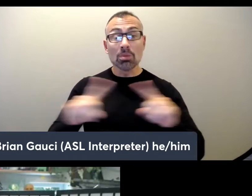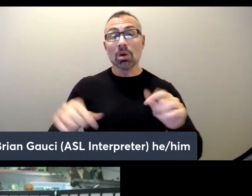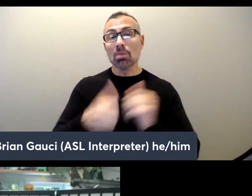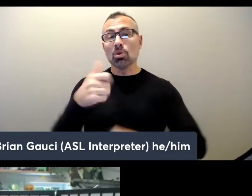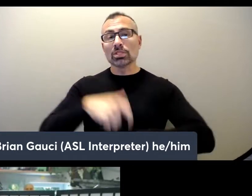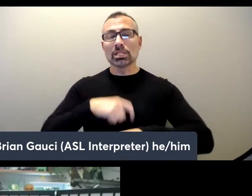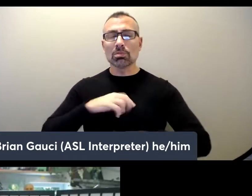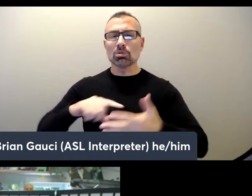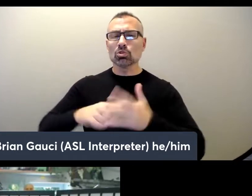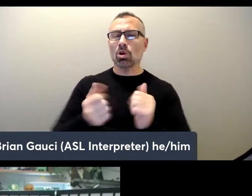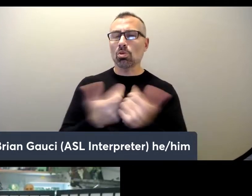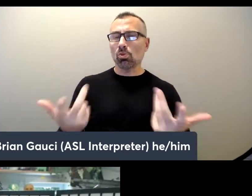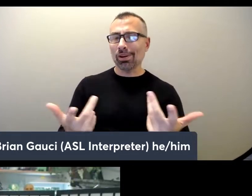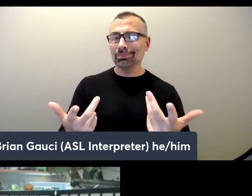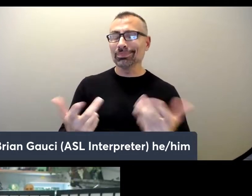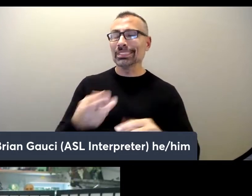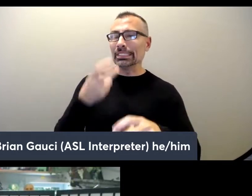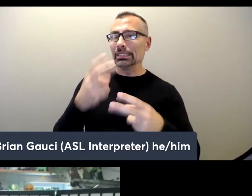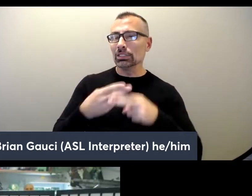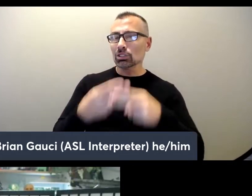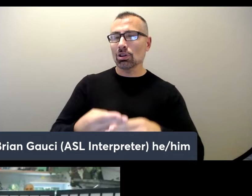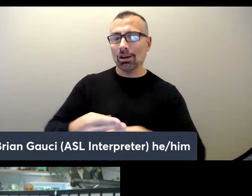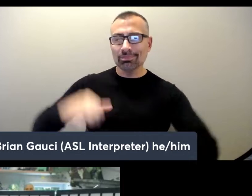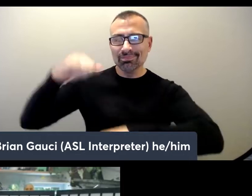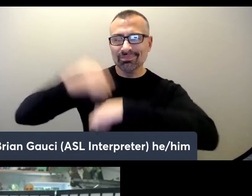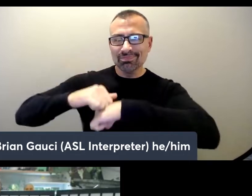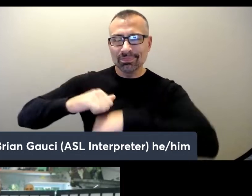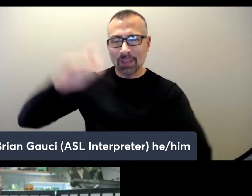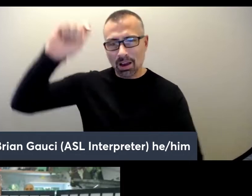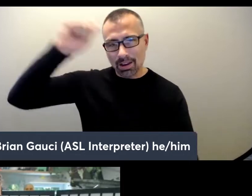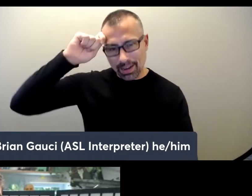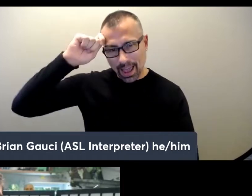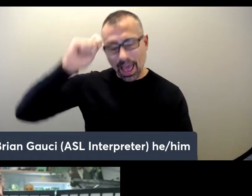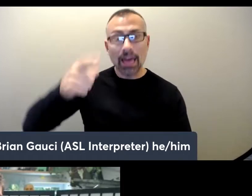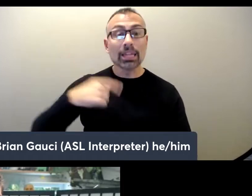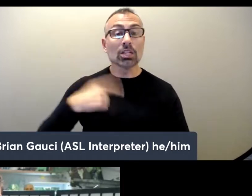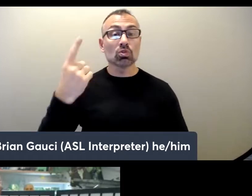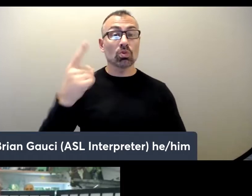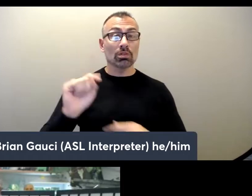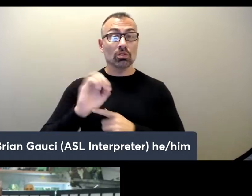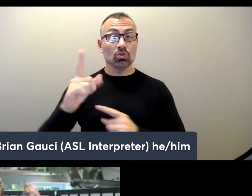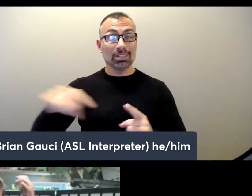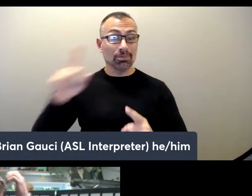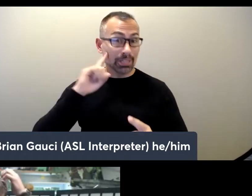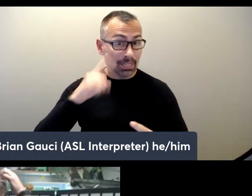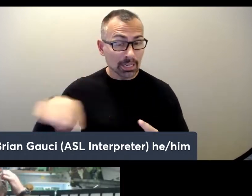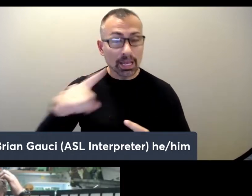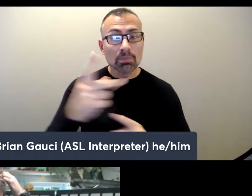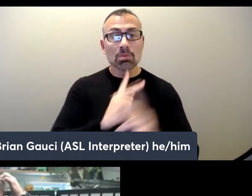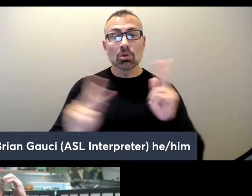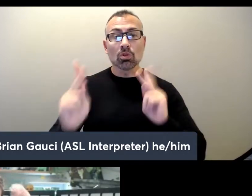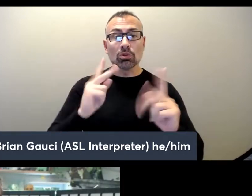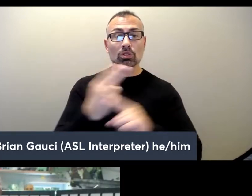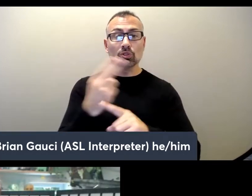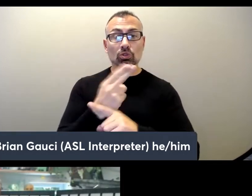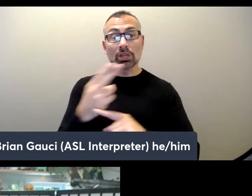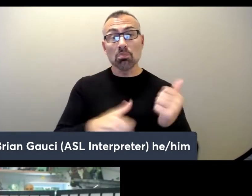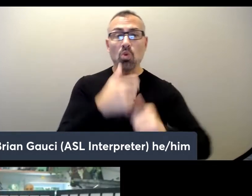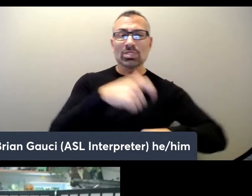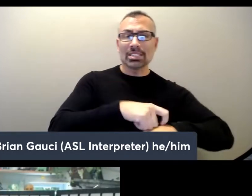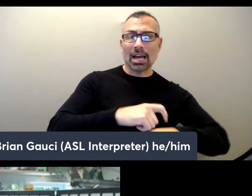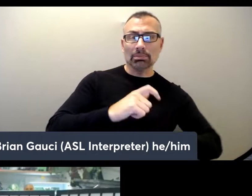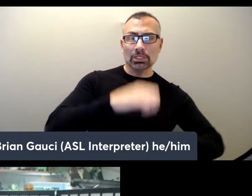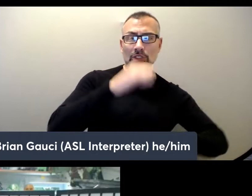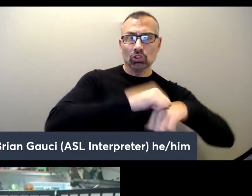Hardhat. It's one of the common partner tools that we hear from a lot of our customers out there when we ask them, what's the tools you're using? It's usually Hardhat, which is